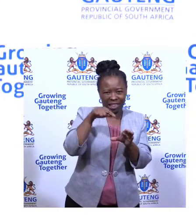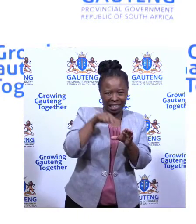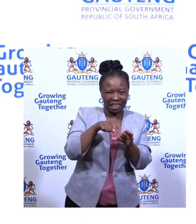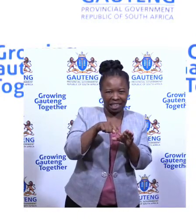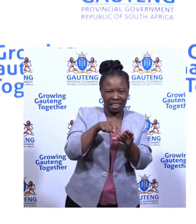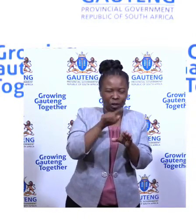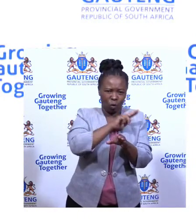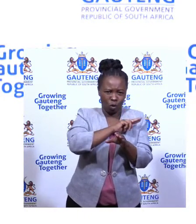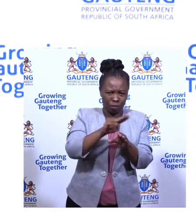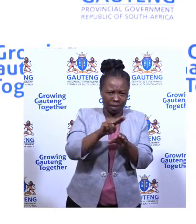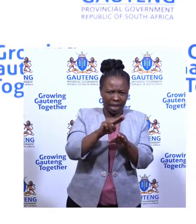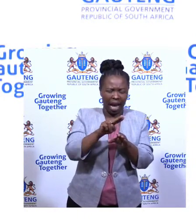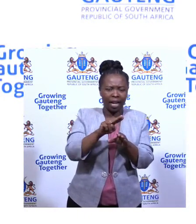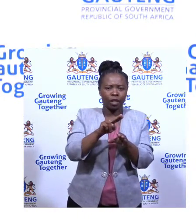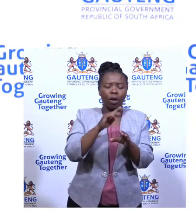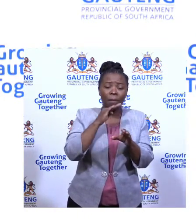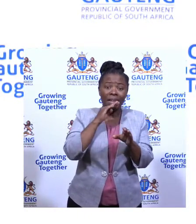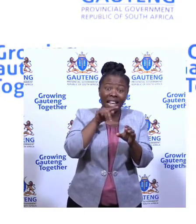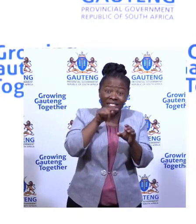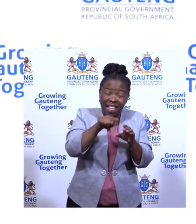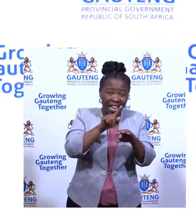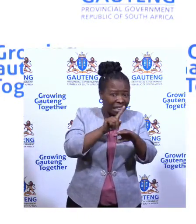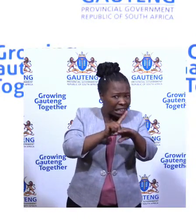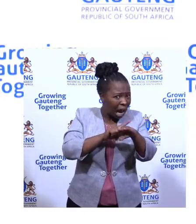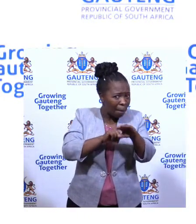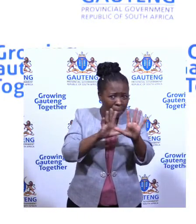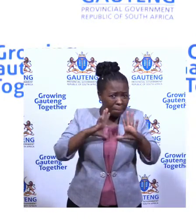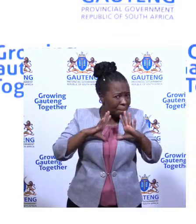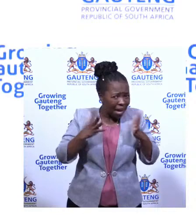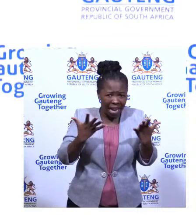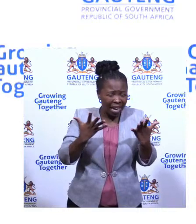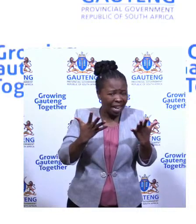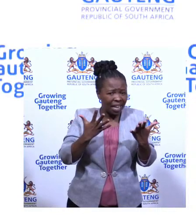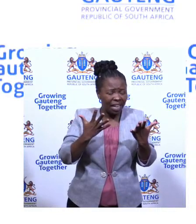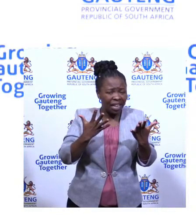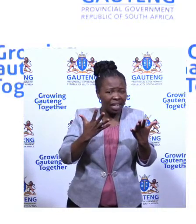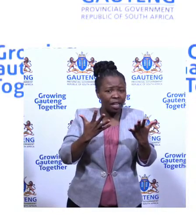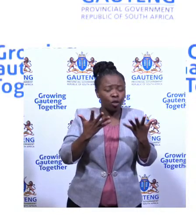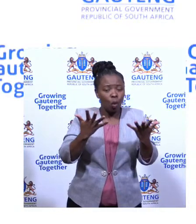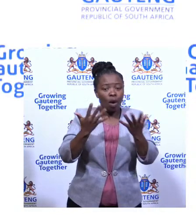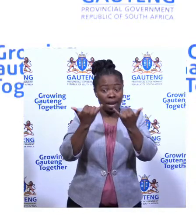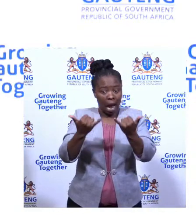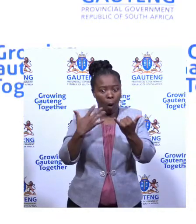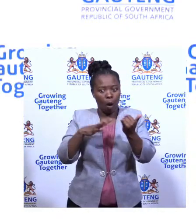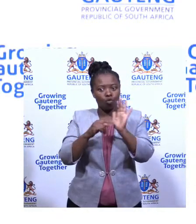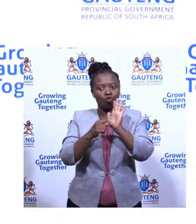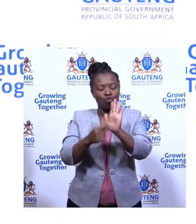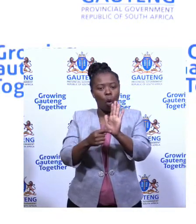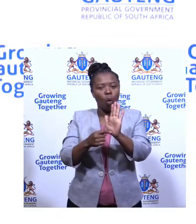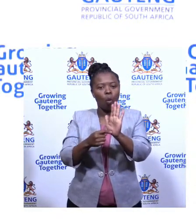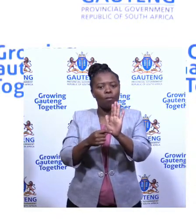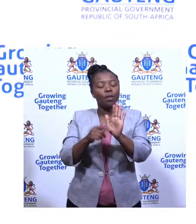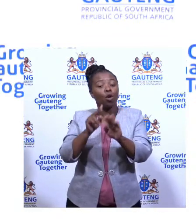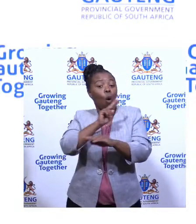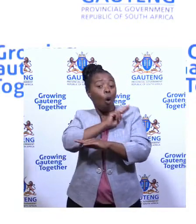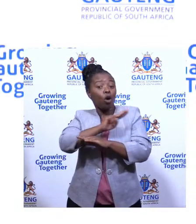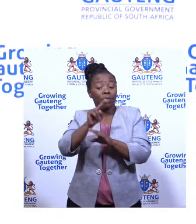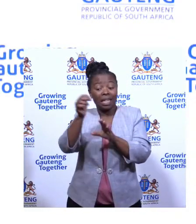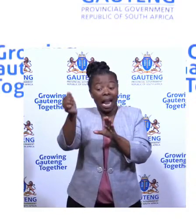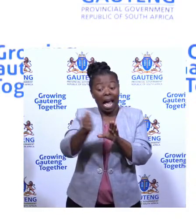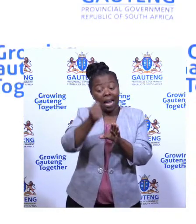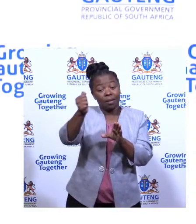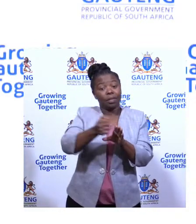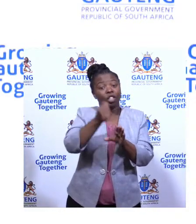is in that period. So where are we now? I want to show you what the hospital admissions